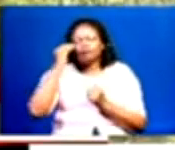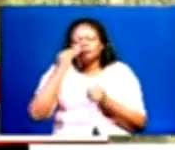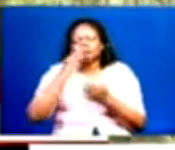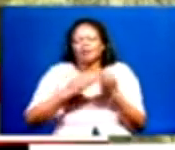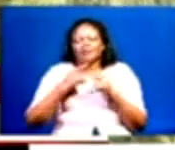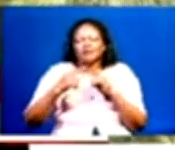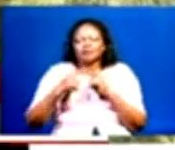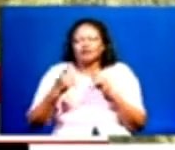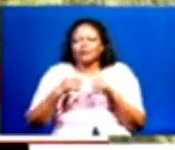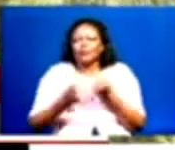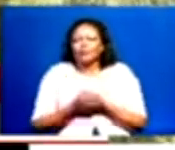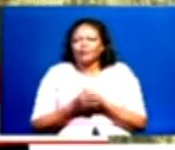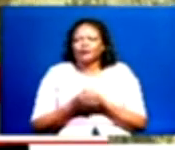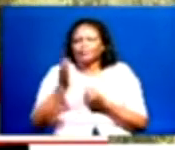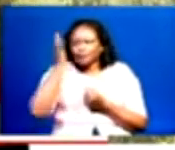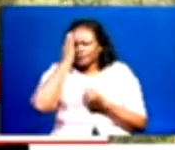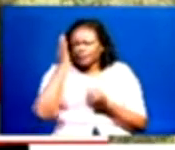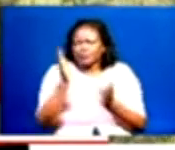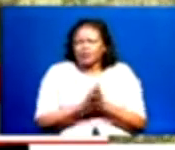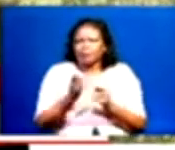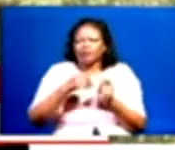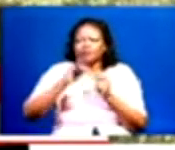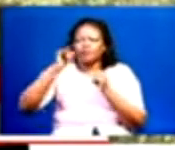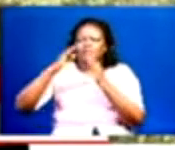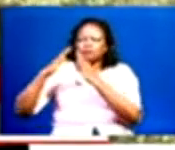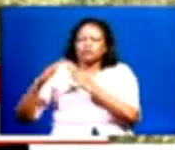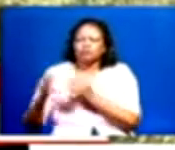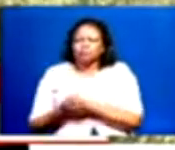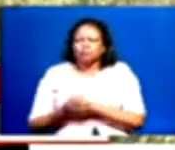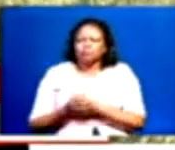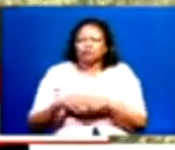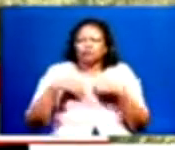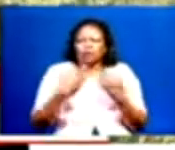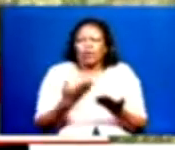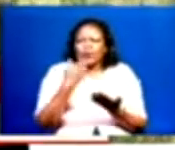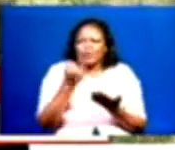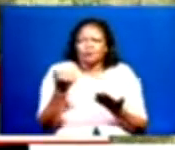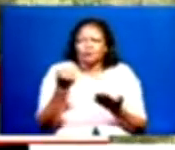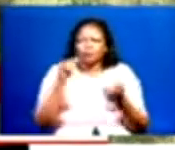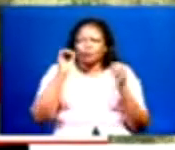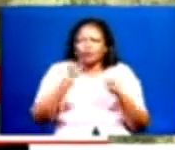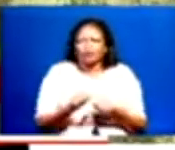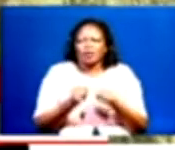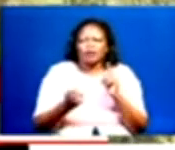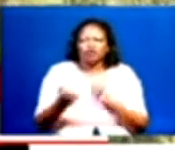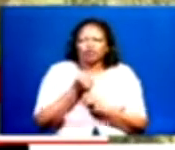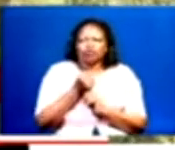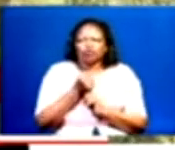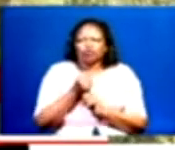from Israel and from Jerusalem on how best we can actualize